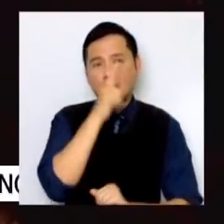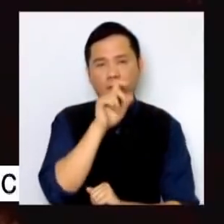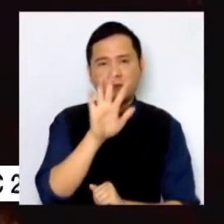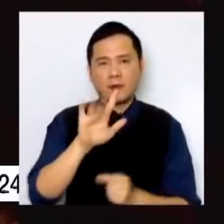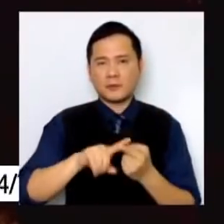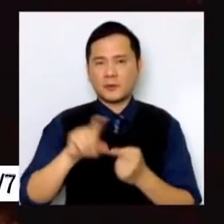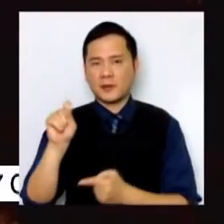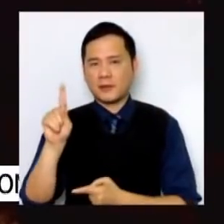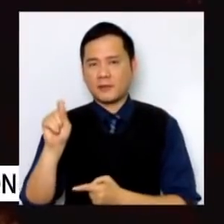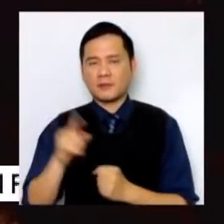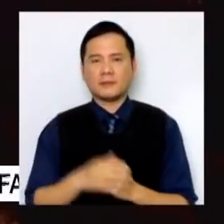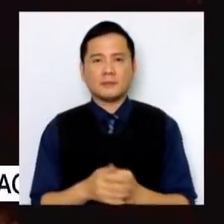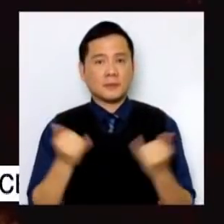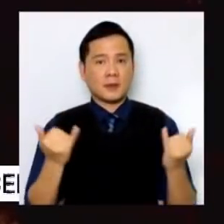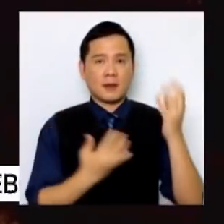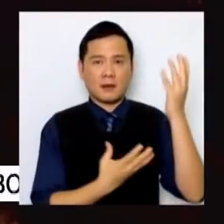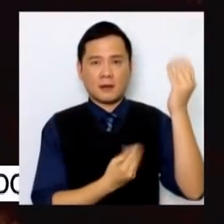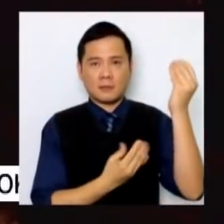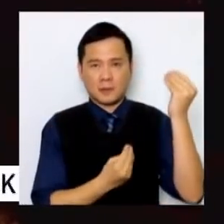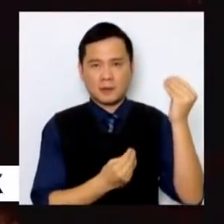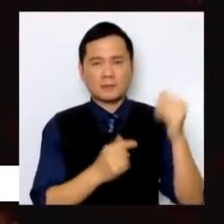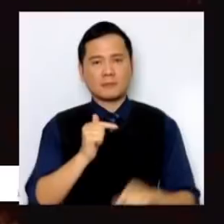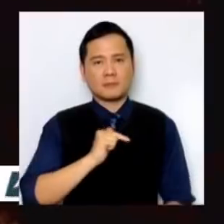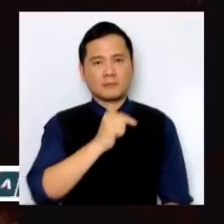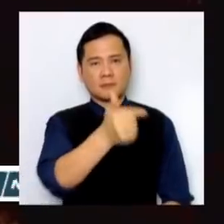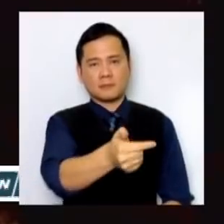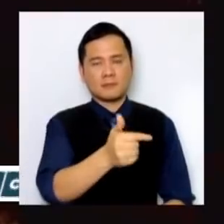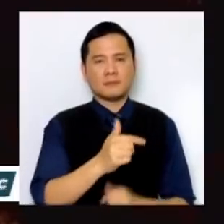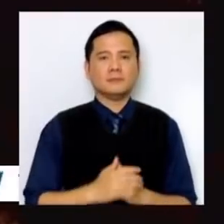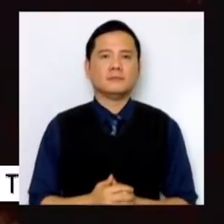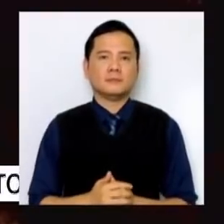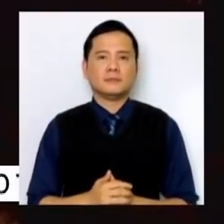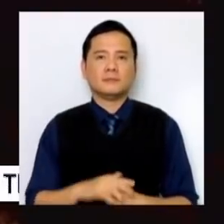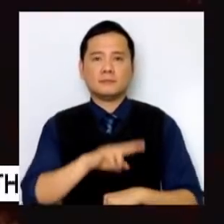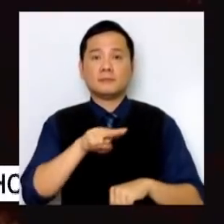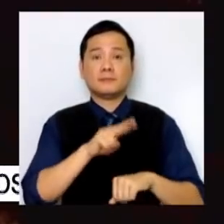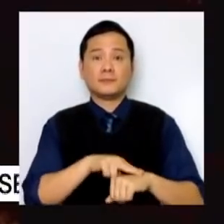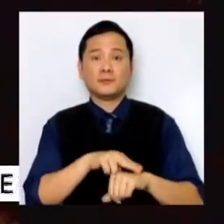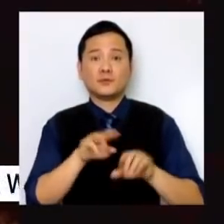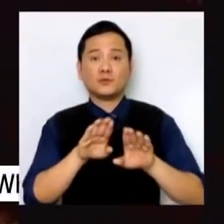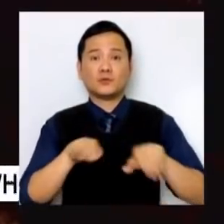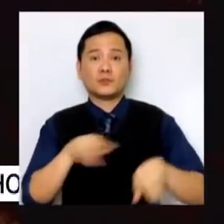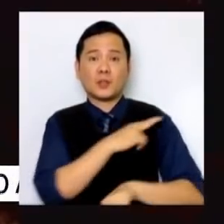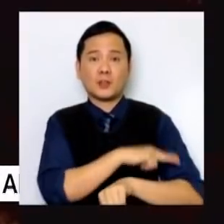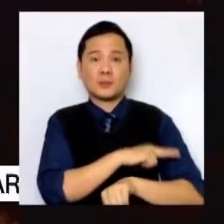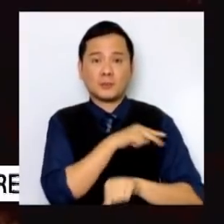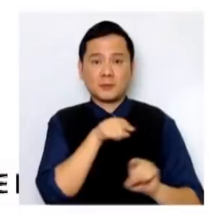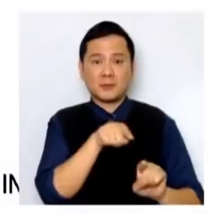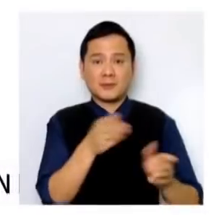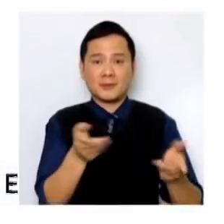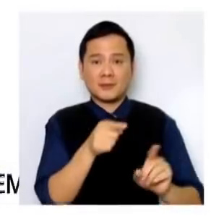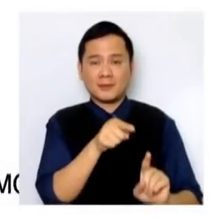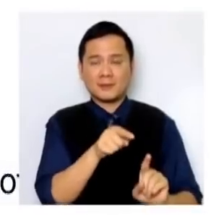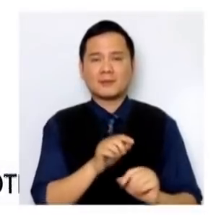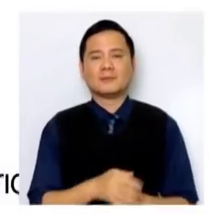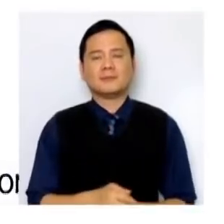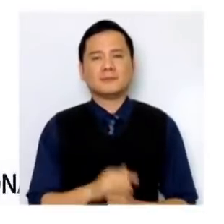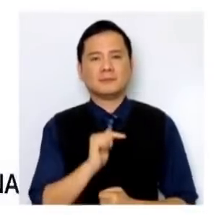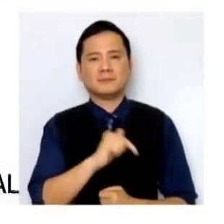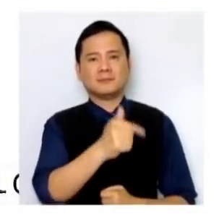Let's get an update now from our very own Wena Kwa. She joins us from the National Children's Hospital in Quezon City. Wena, over to you. Go